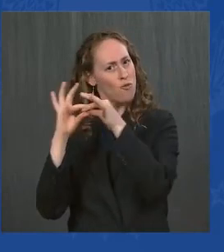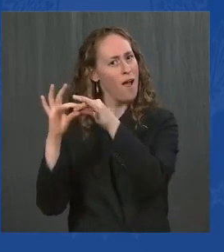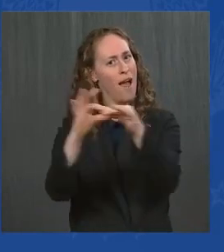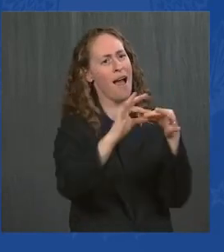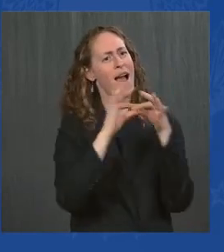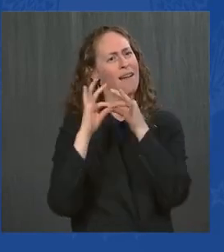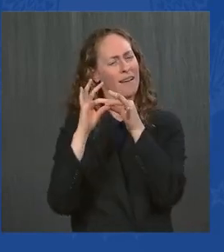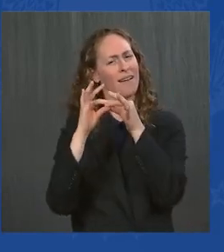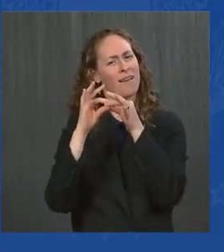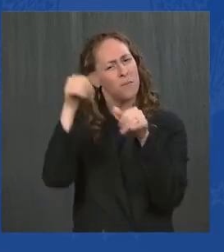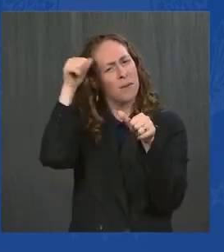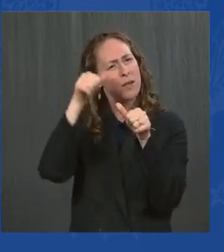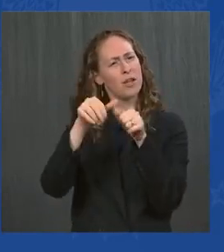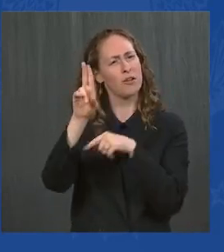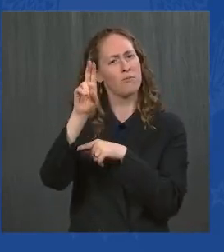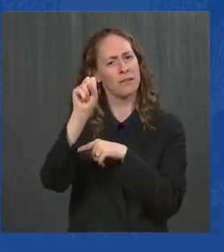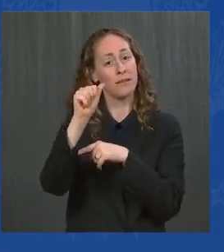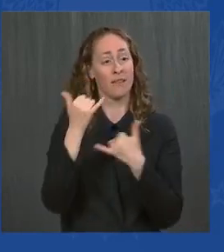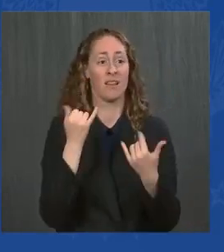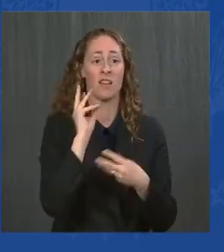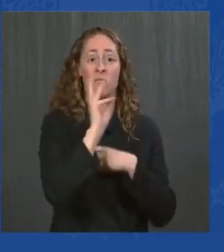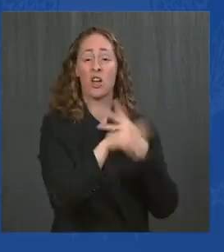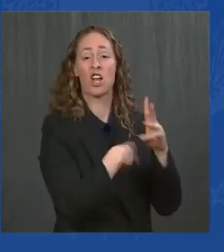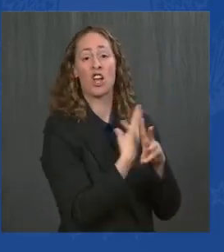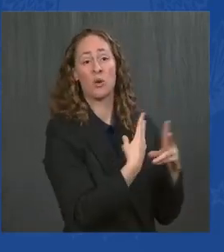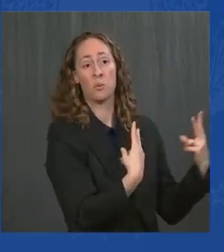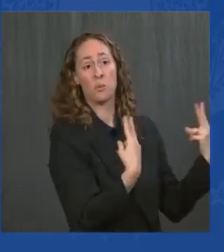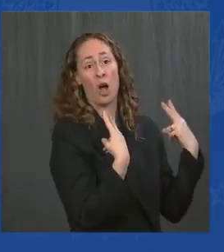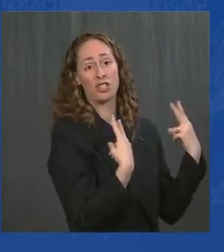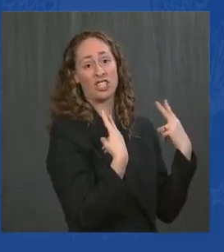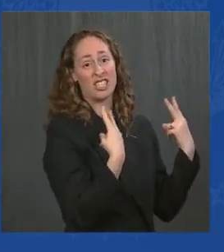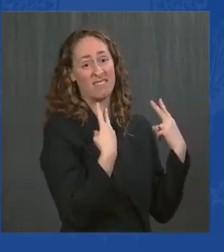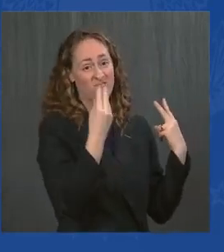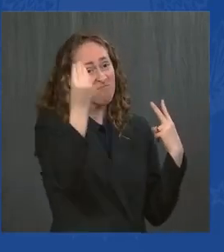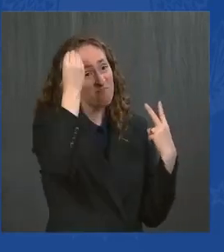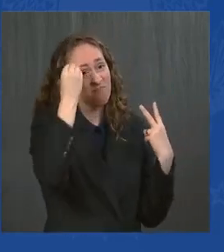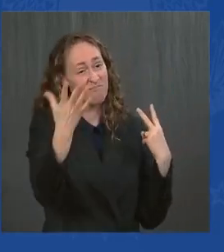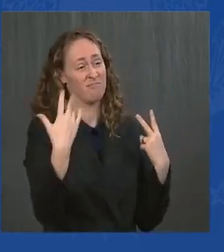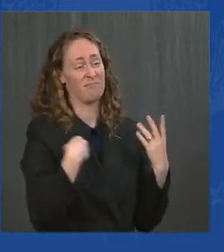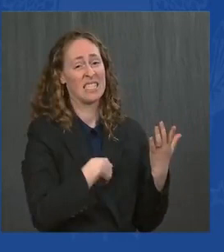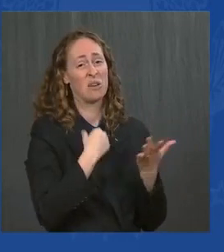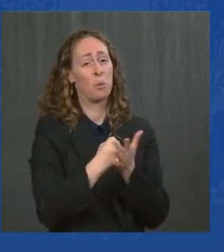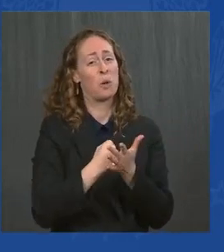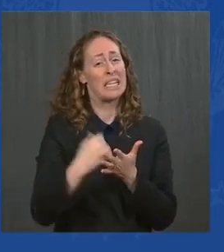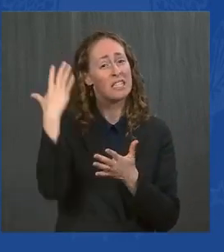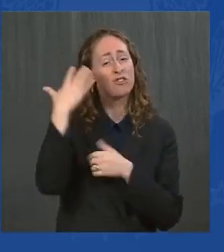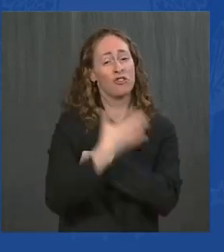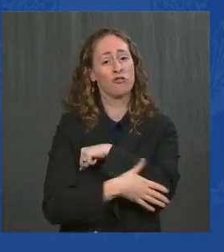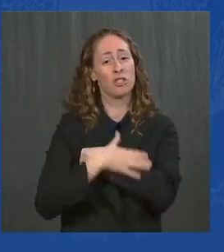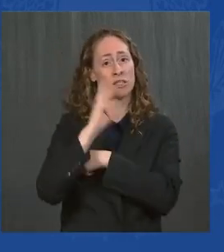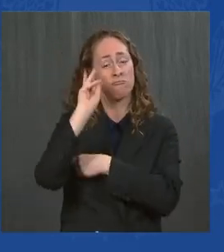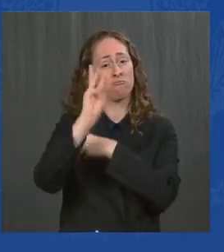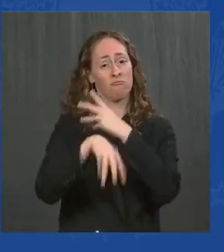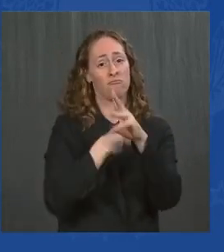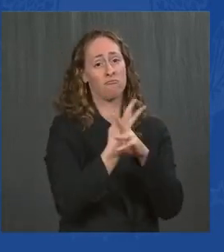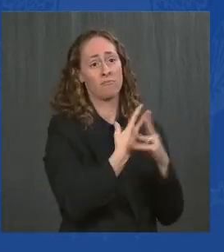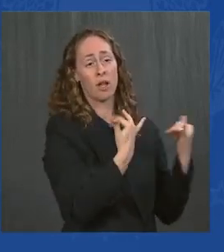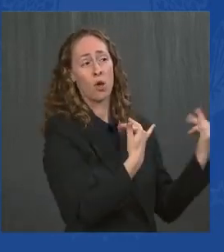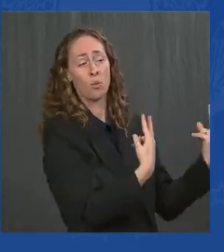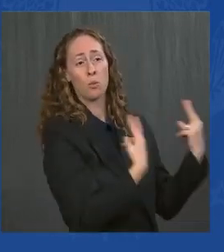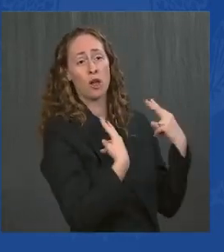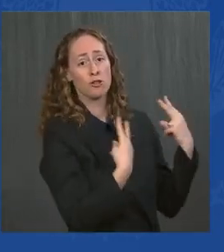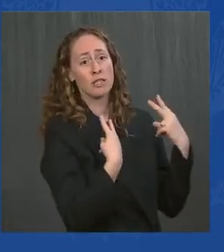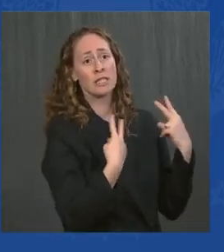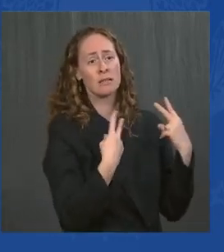because we are the most prosperous nation in the world right now. We're growing. And there's a fairness to what we're doing,